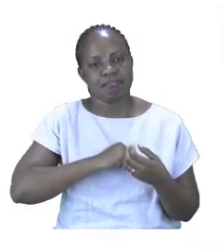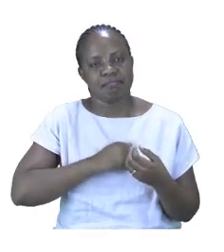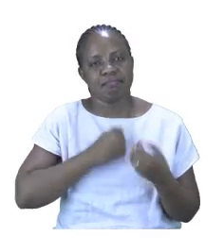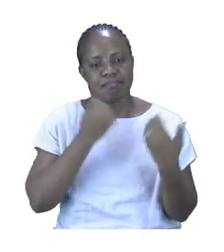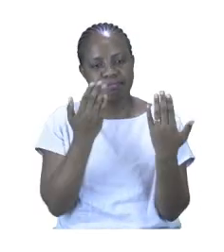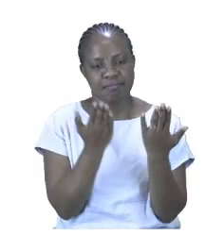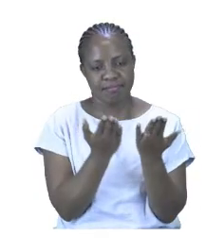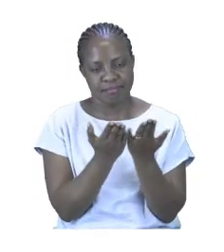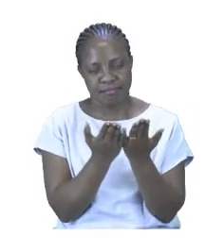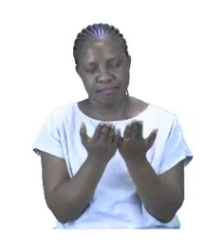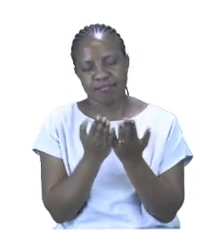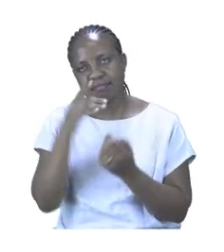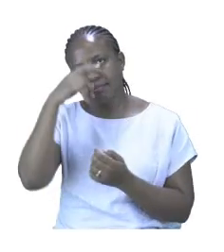and